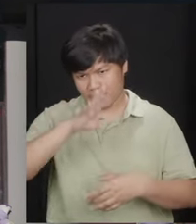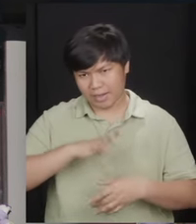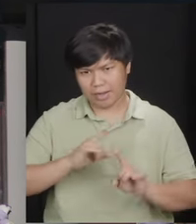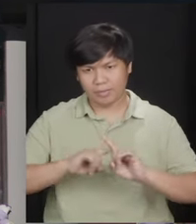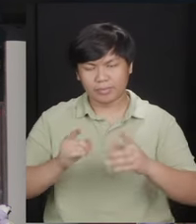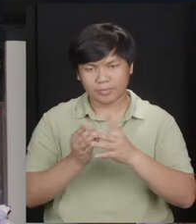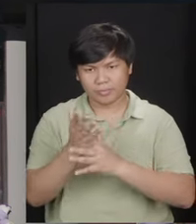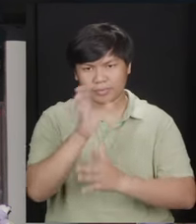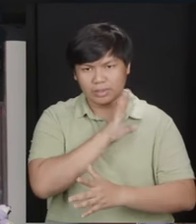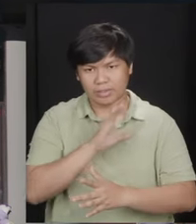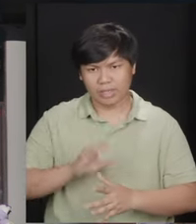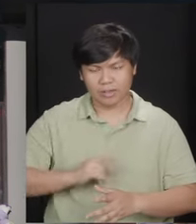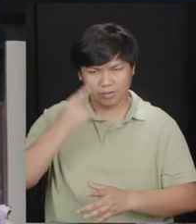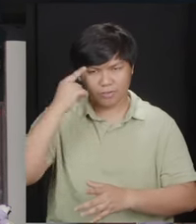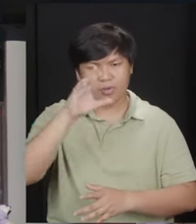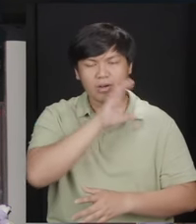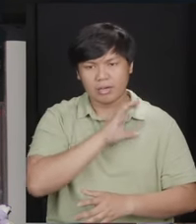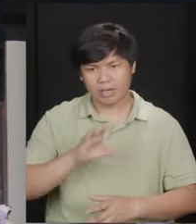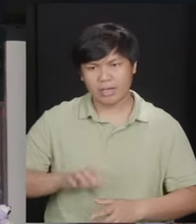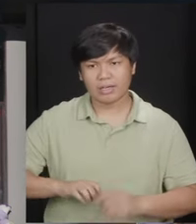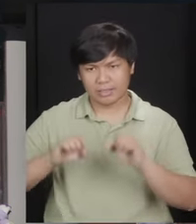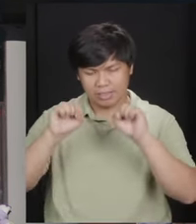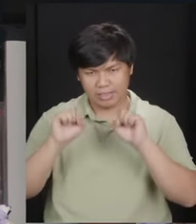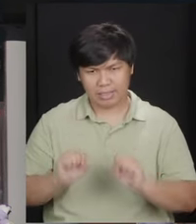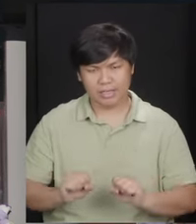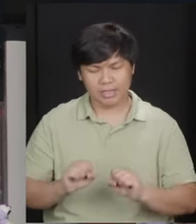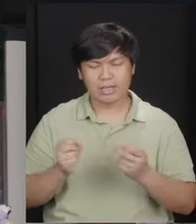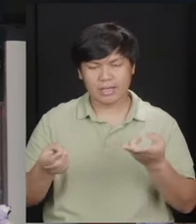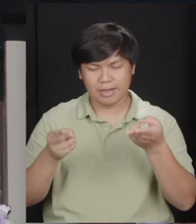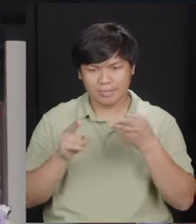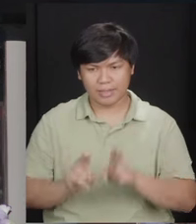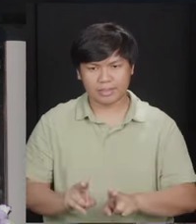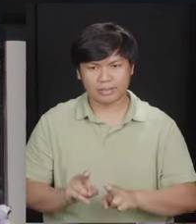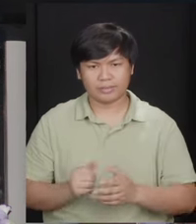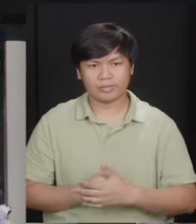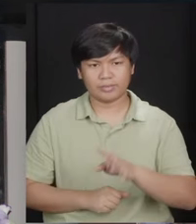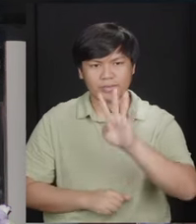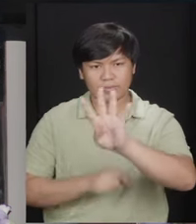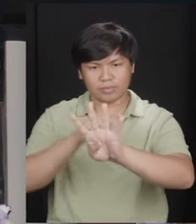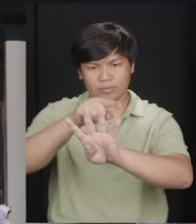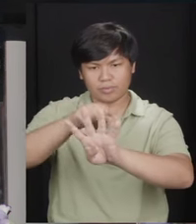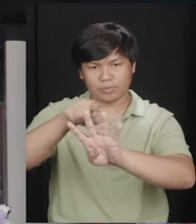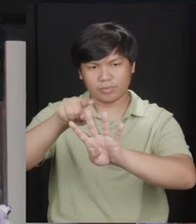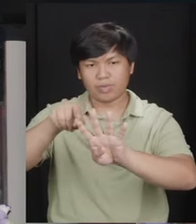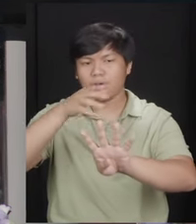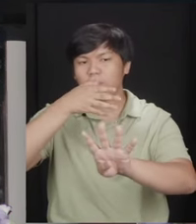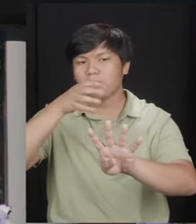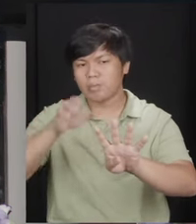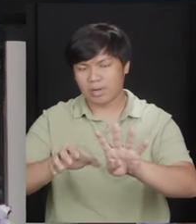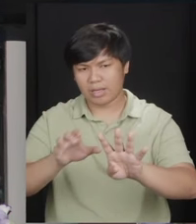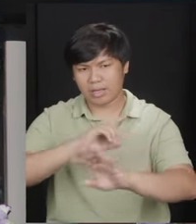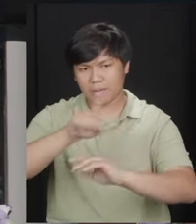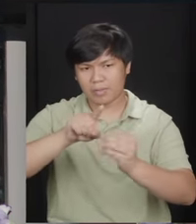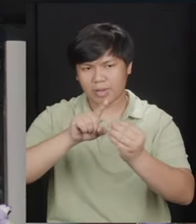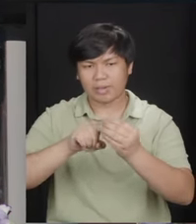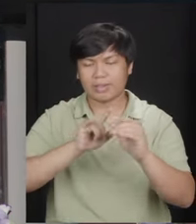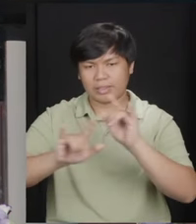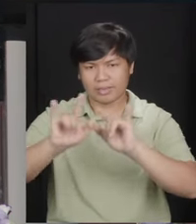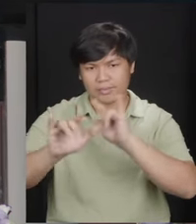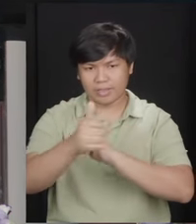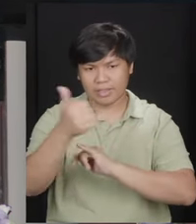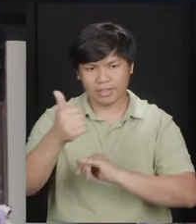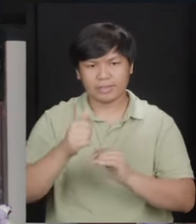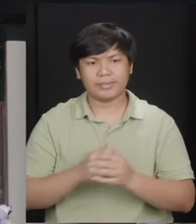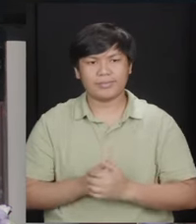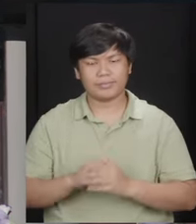through Christ, for Christ, it is Him possible. Four commands about loving others. The first one, found in verse